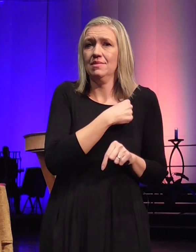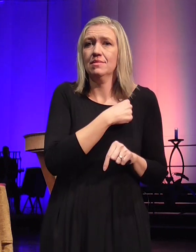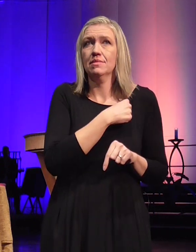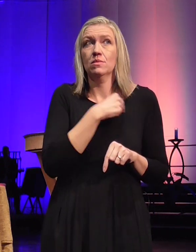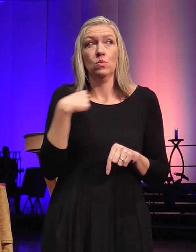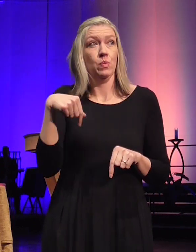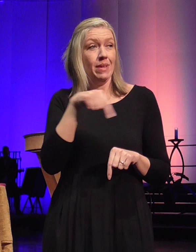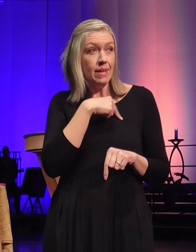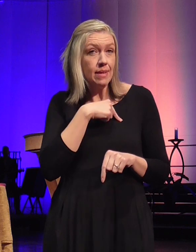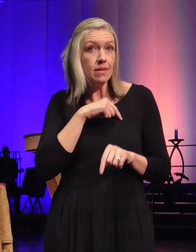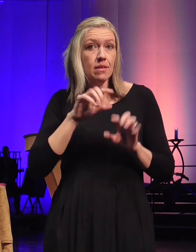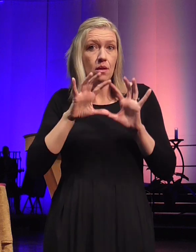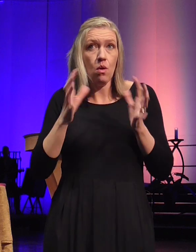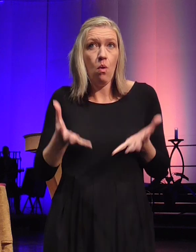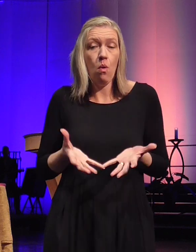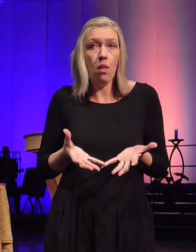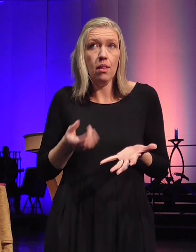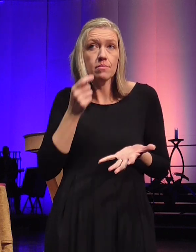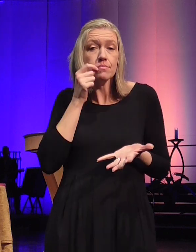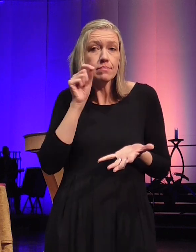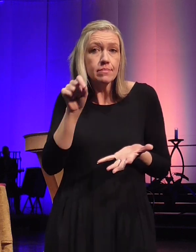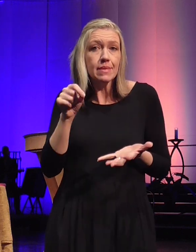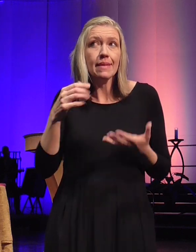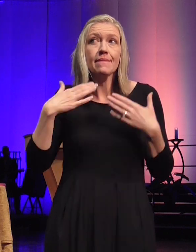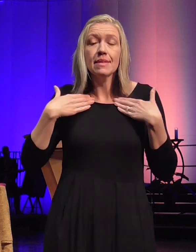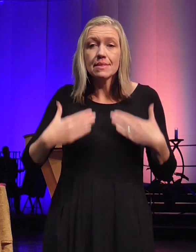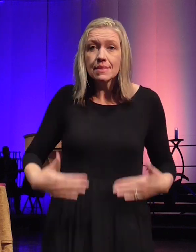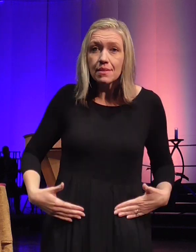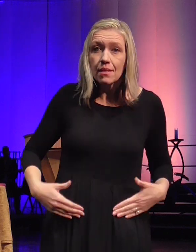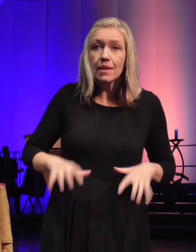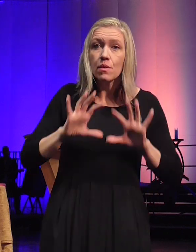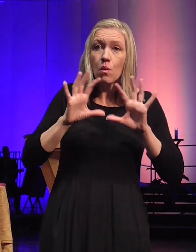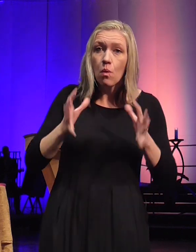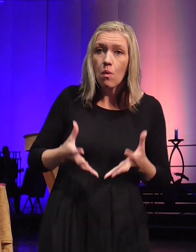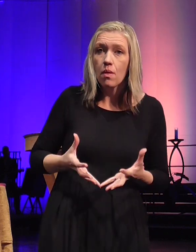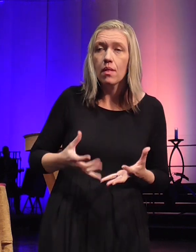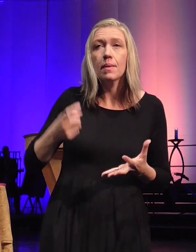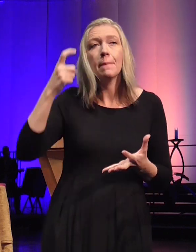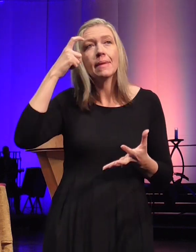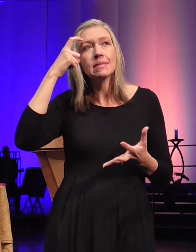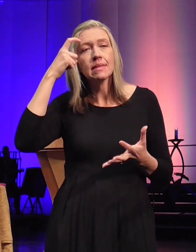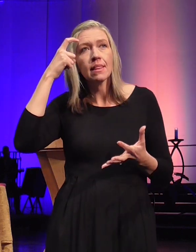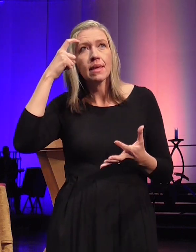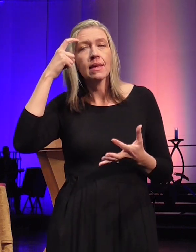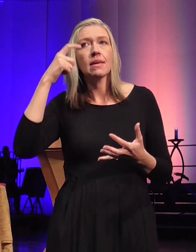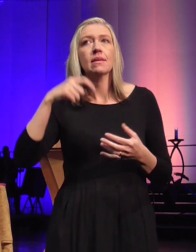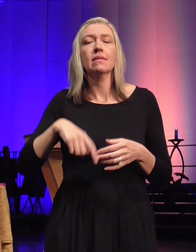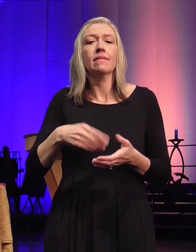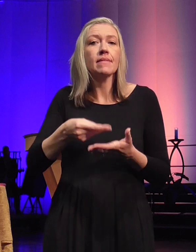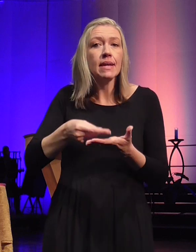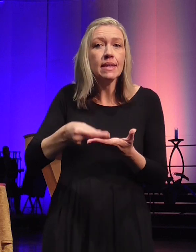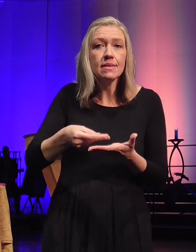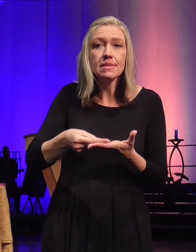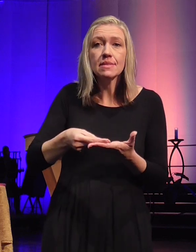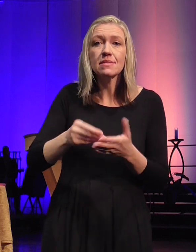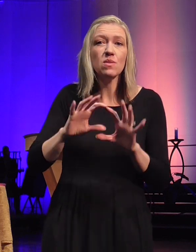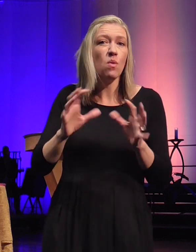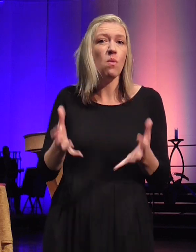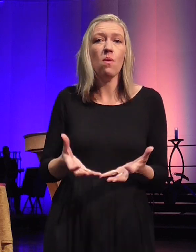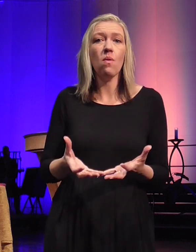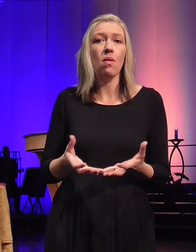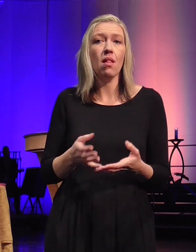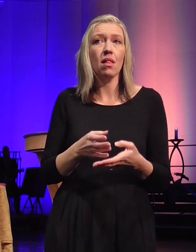we are whole. We are whole physically, mentally. Our finances are